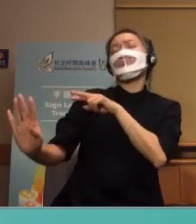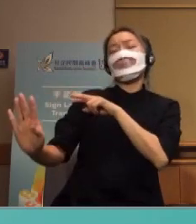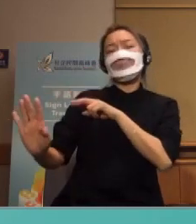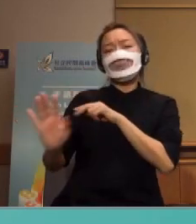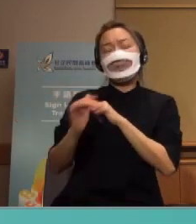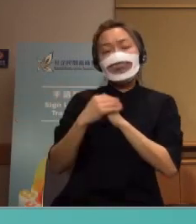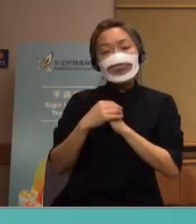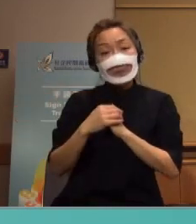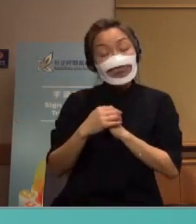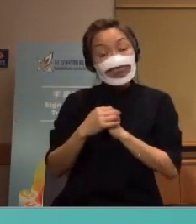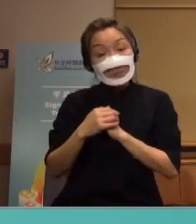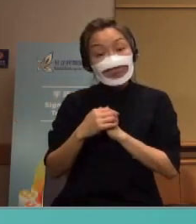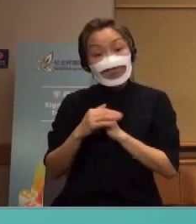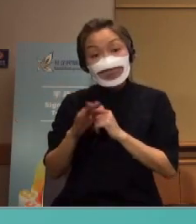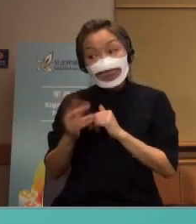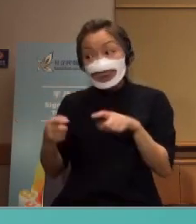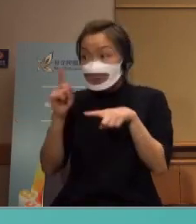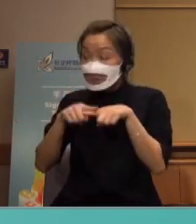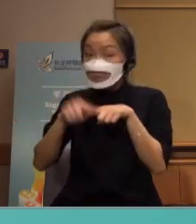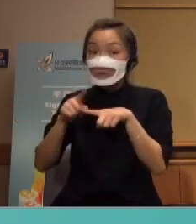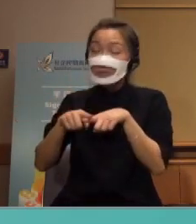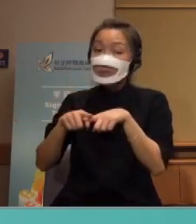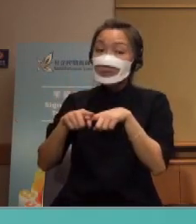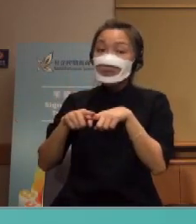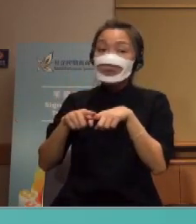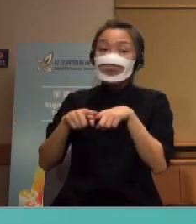they've told you, yeah, it's great.